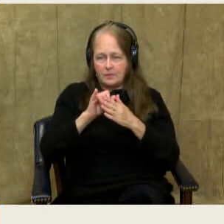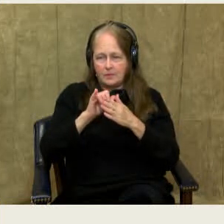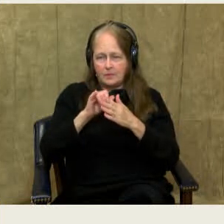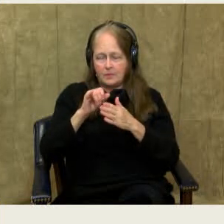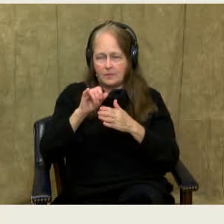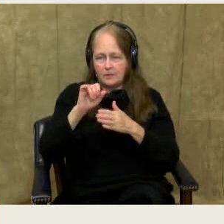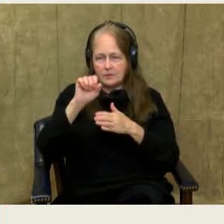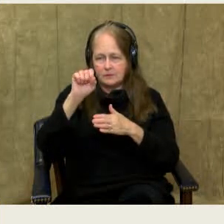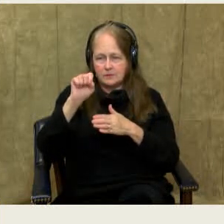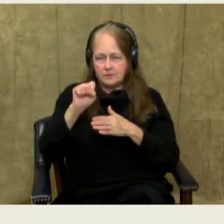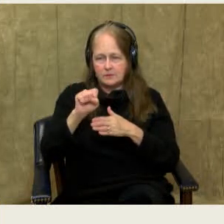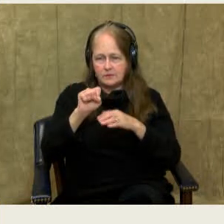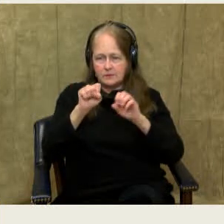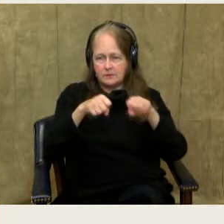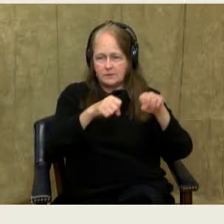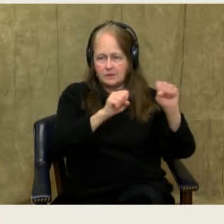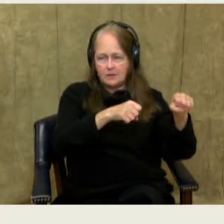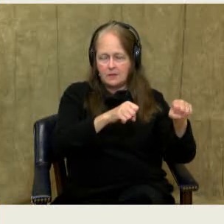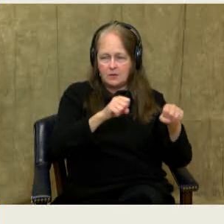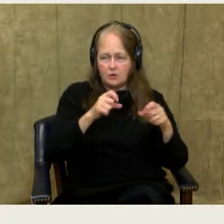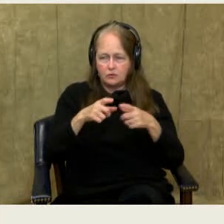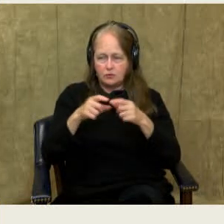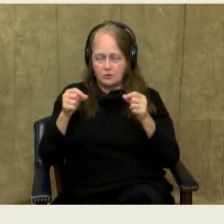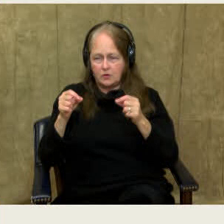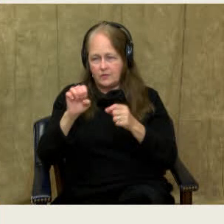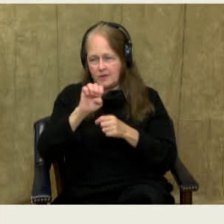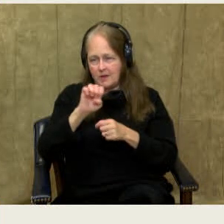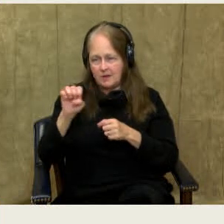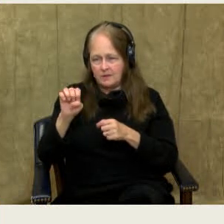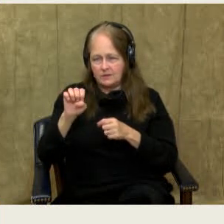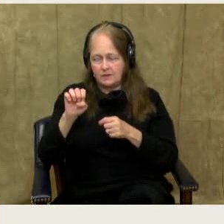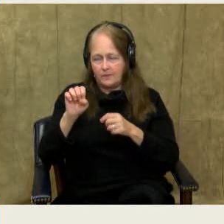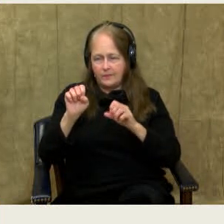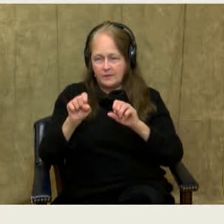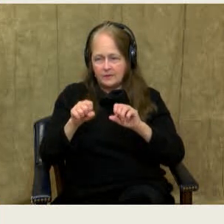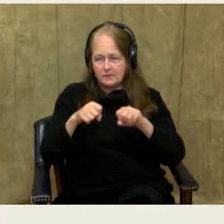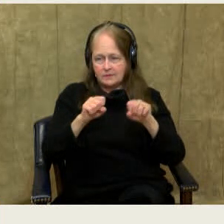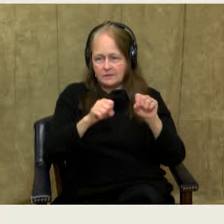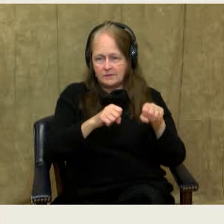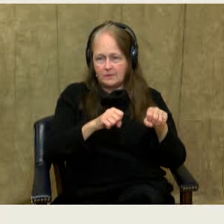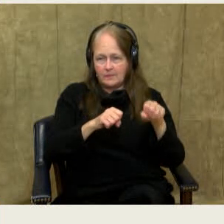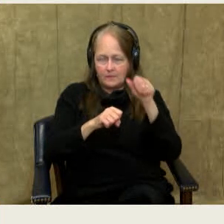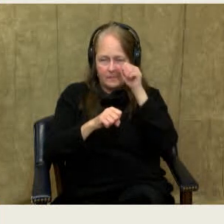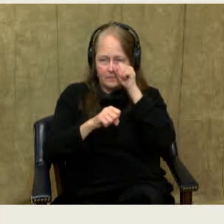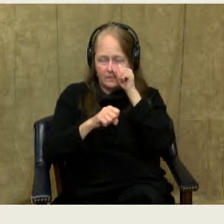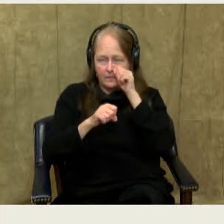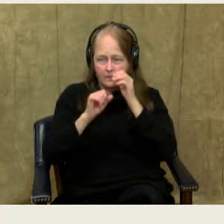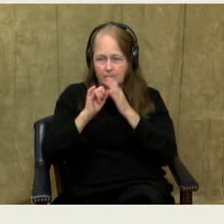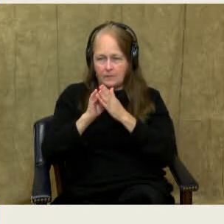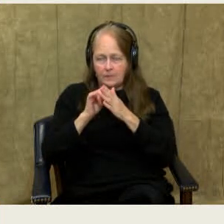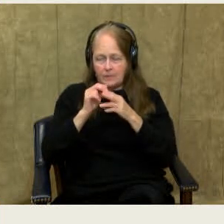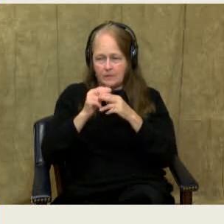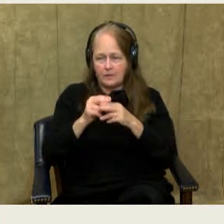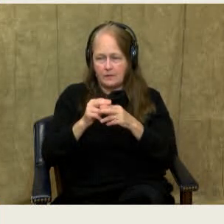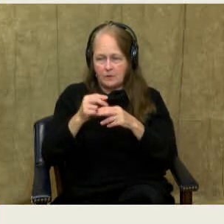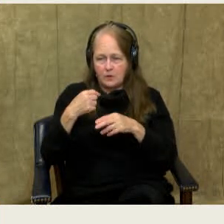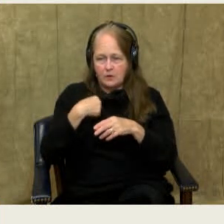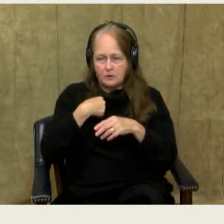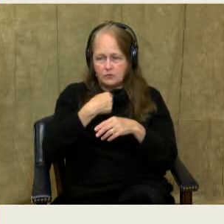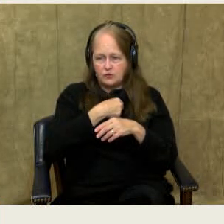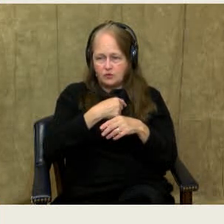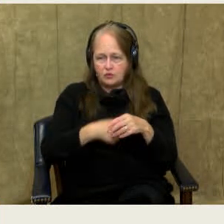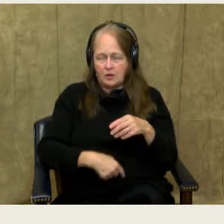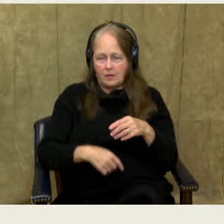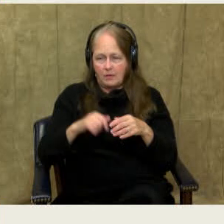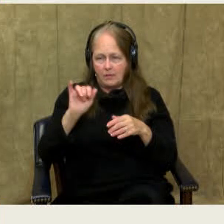Japan, we've got the Sea of Japan, also known as the East Sea. Between the Korean Peninsula and the Chinese mainland, we've got the Yellow